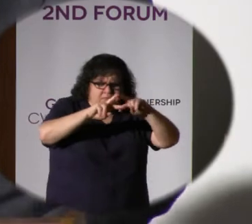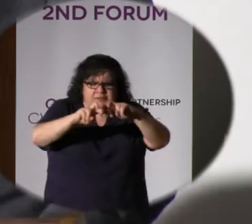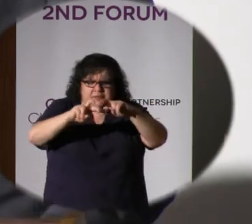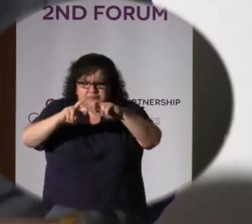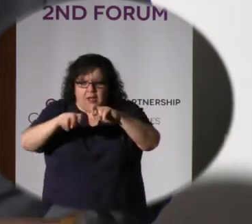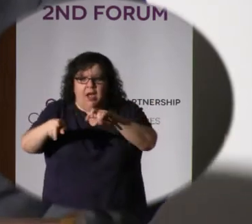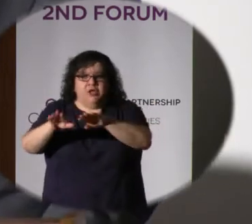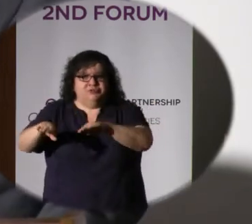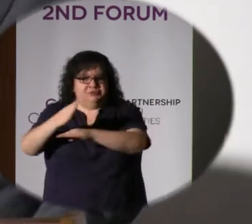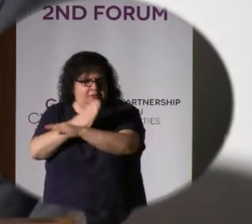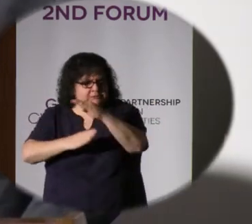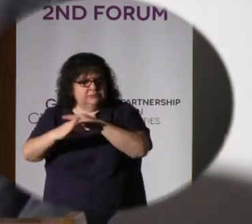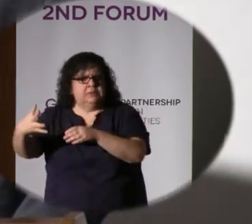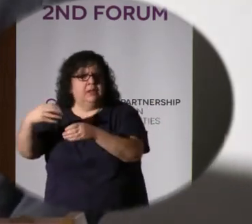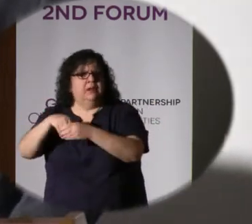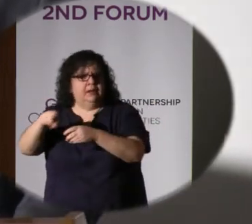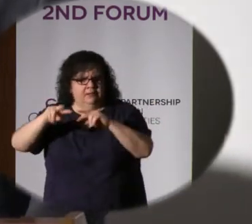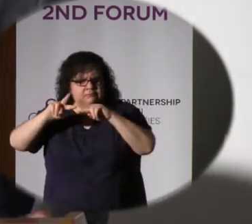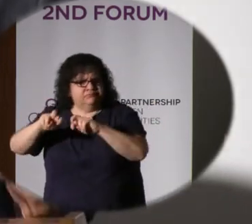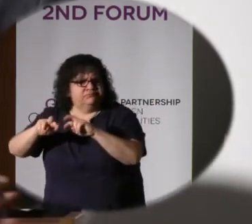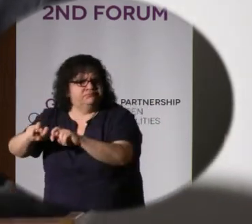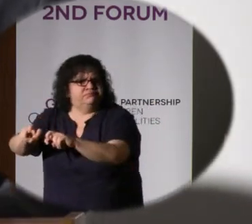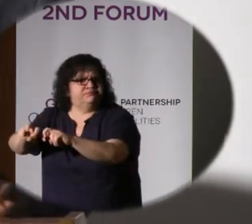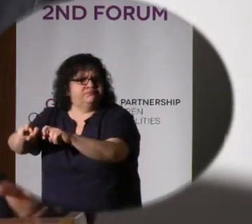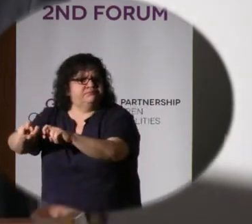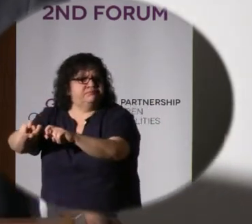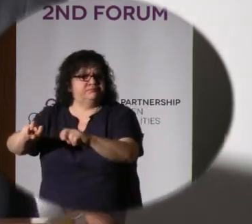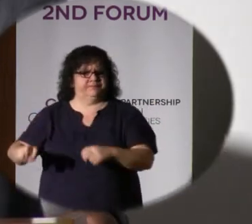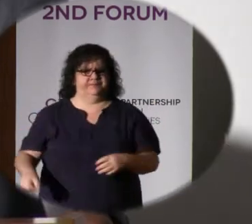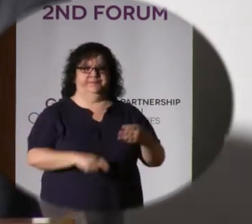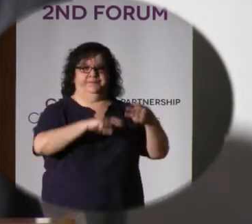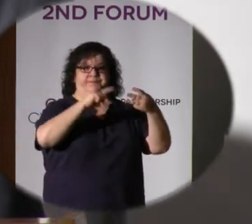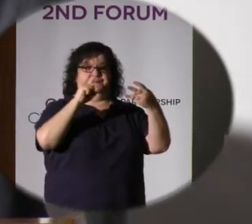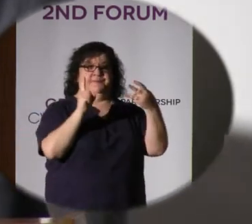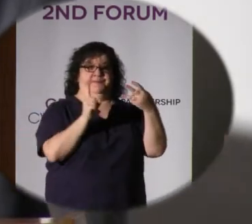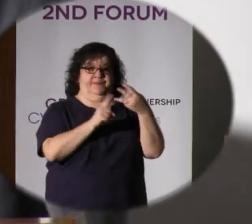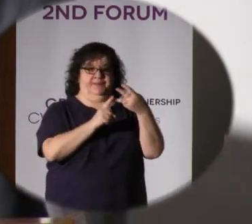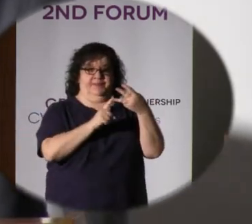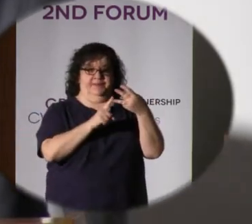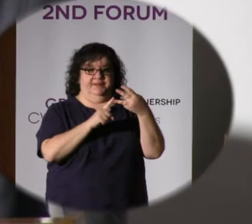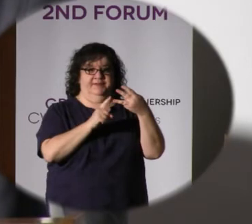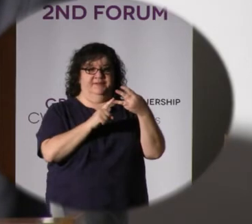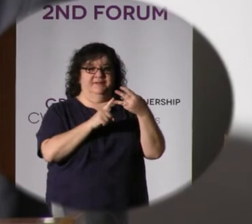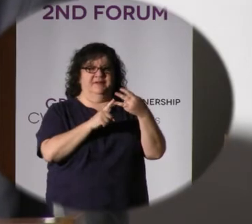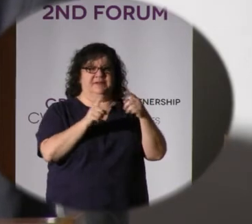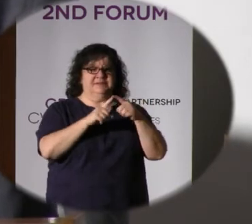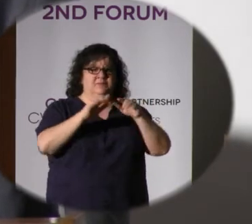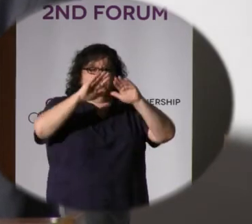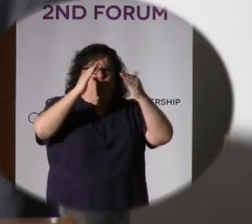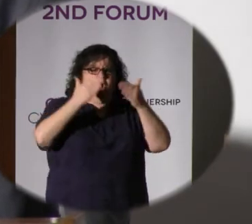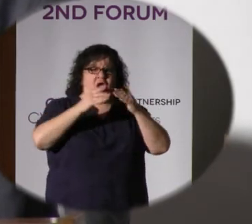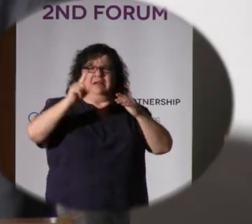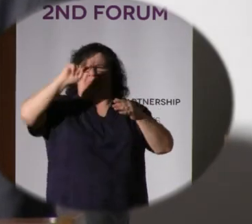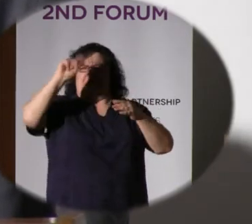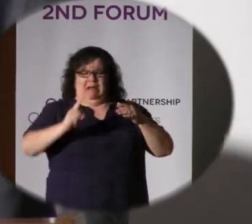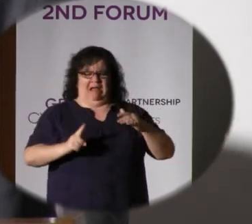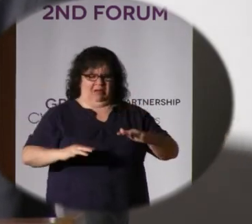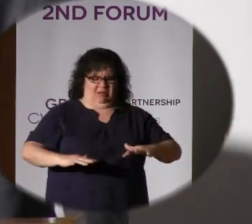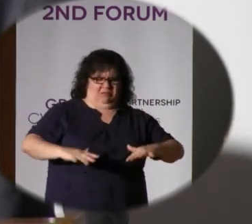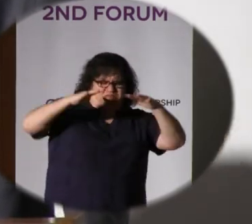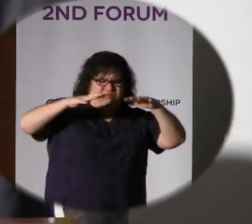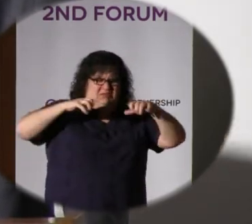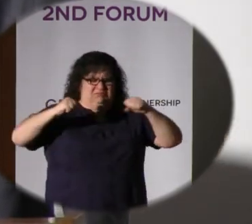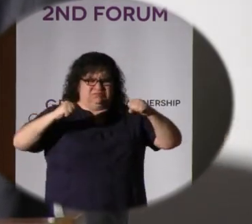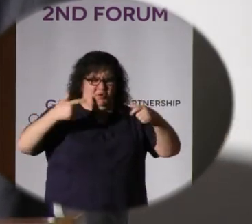And third, children with disabilities were included in the Disaster Risk Reduction Platform, global